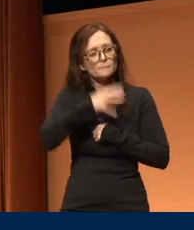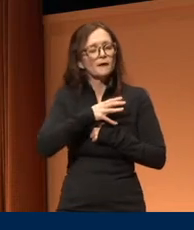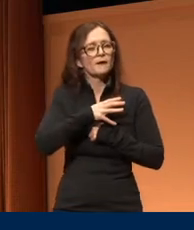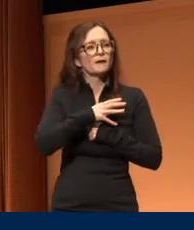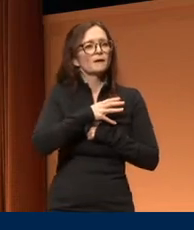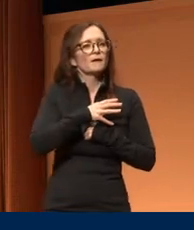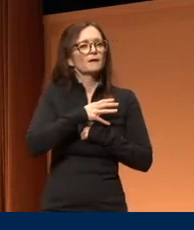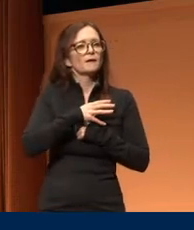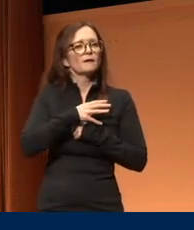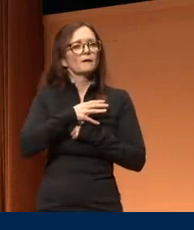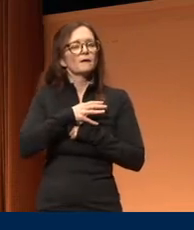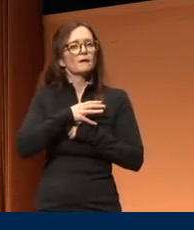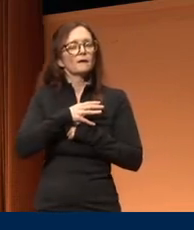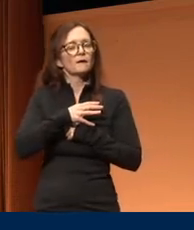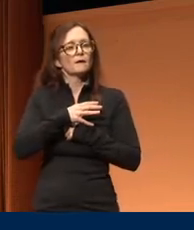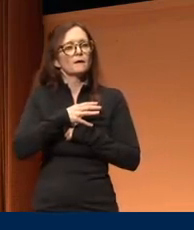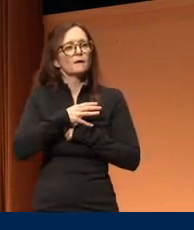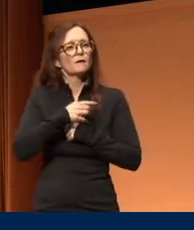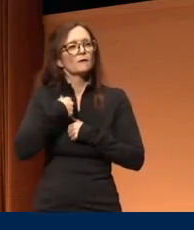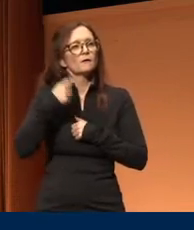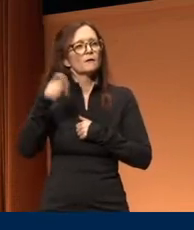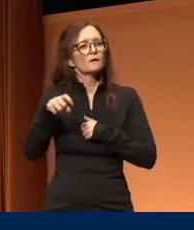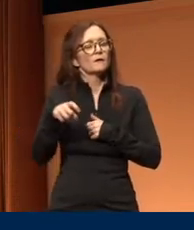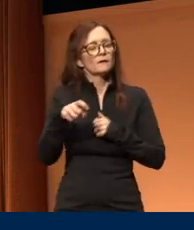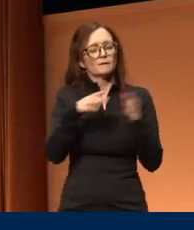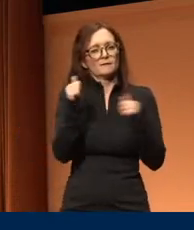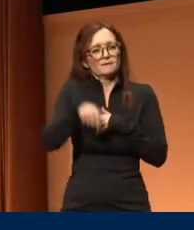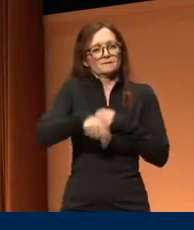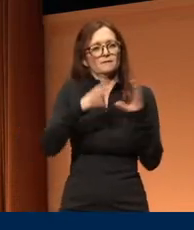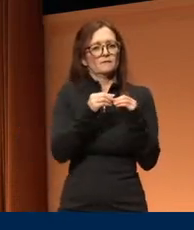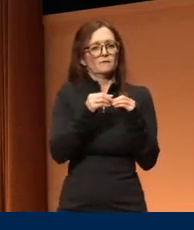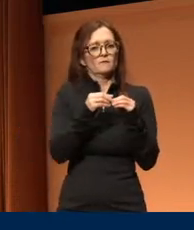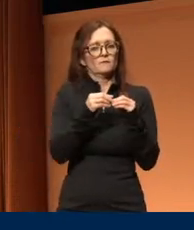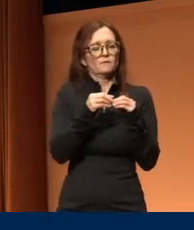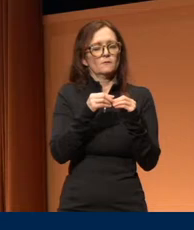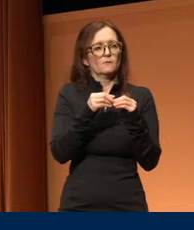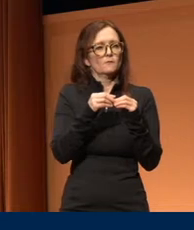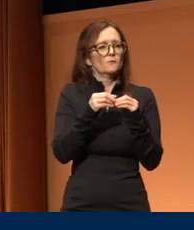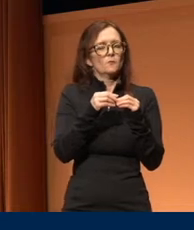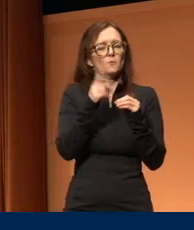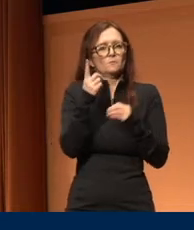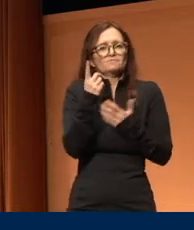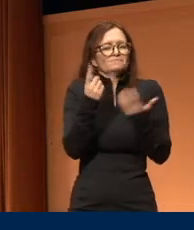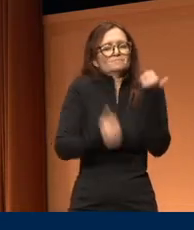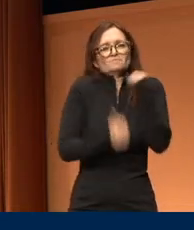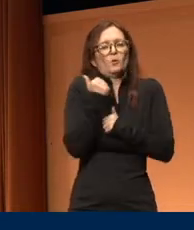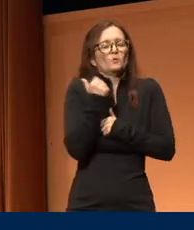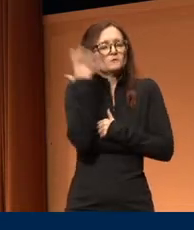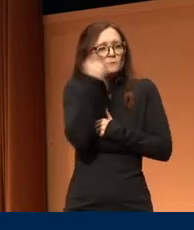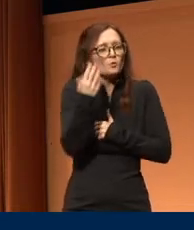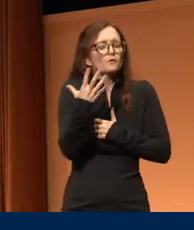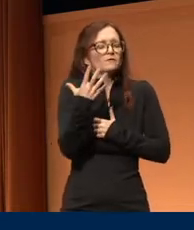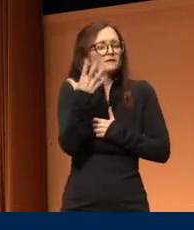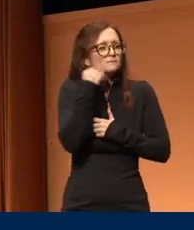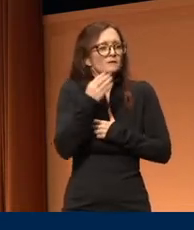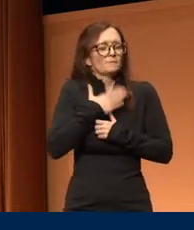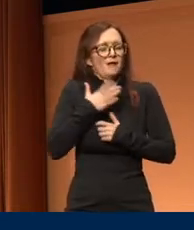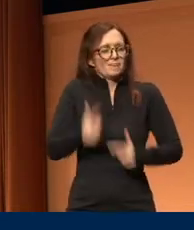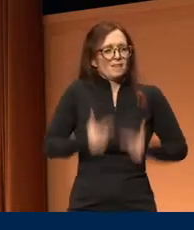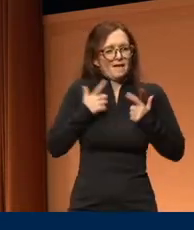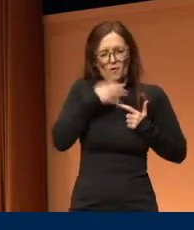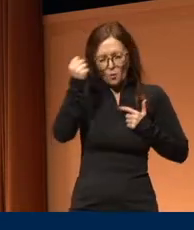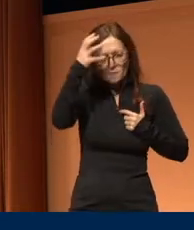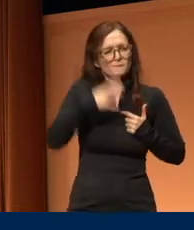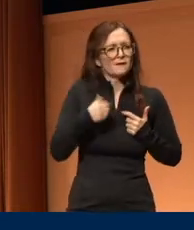included the following passages. "I lived through this convention, one of the most beautiful experiences of my life, and we had become